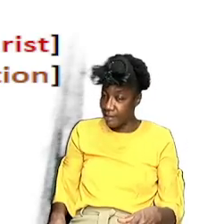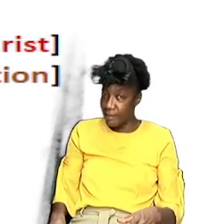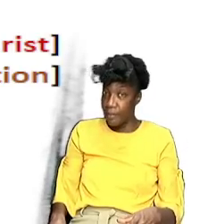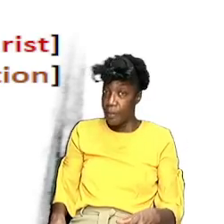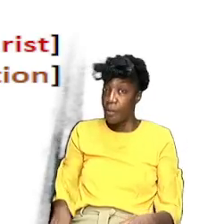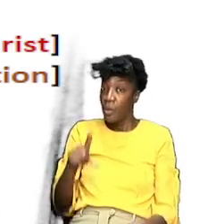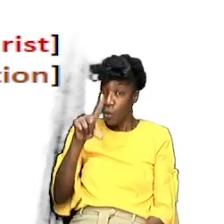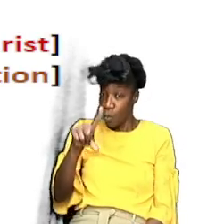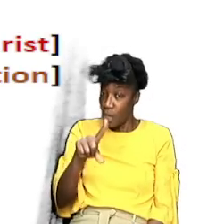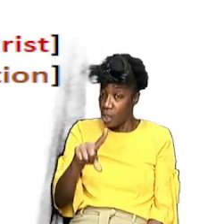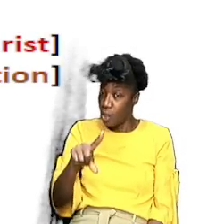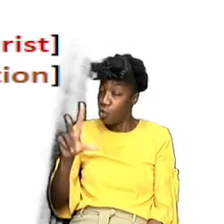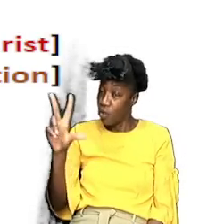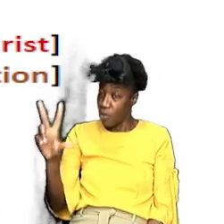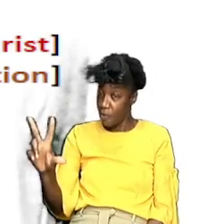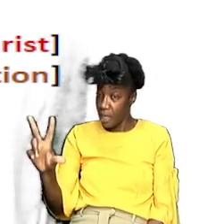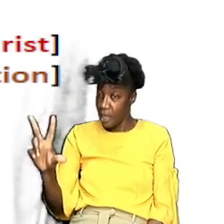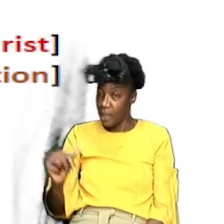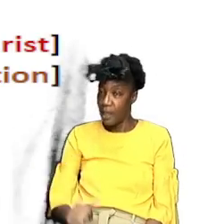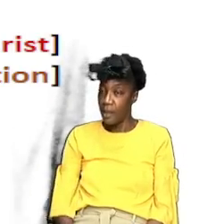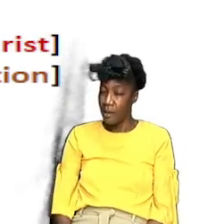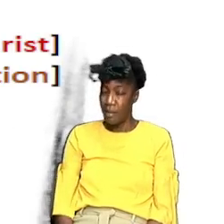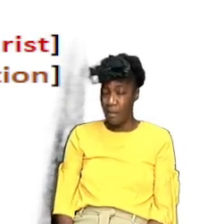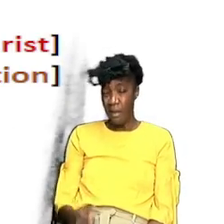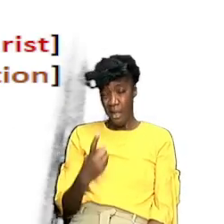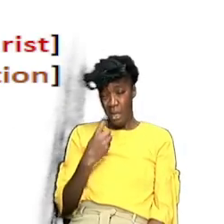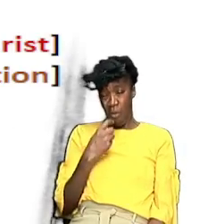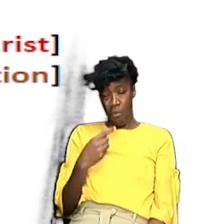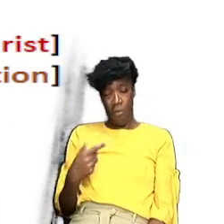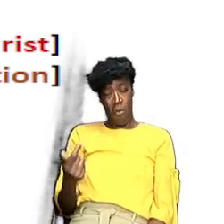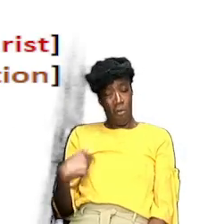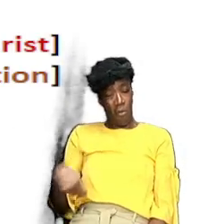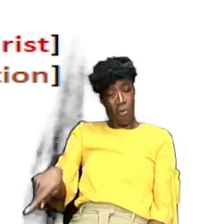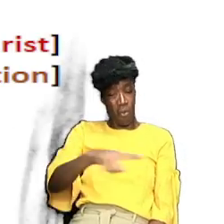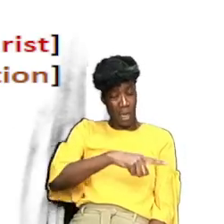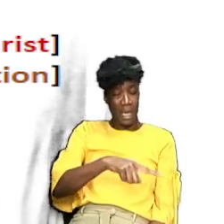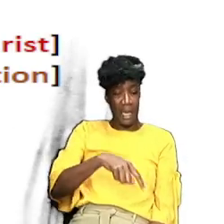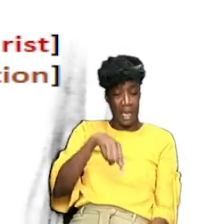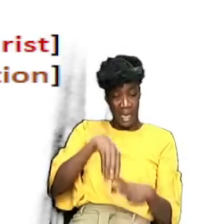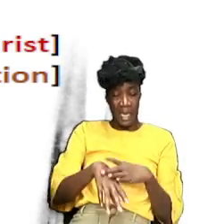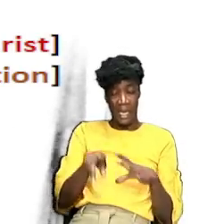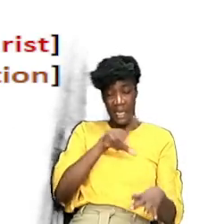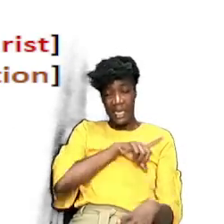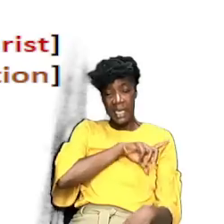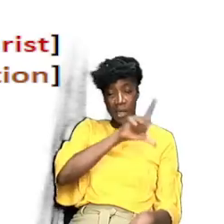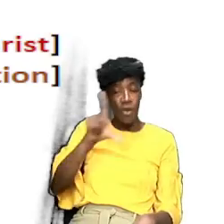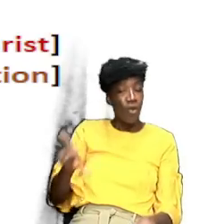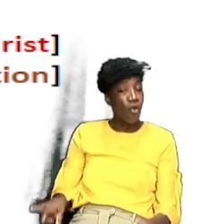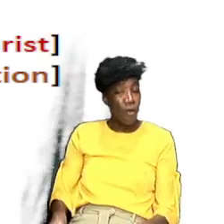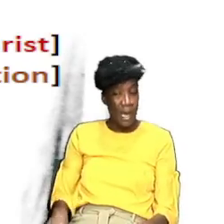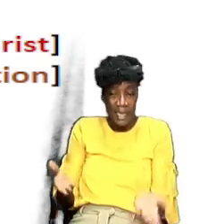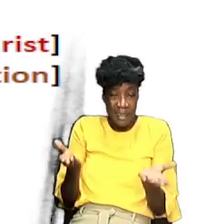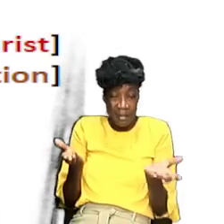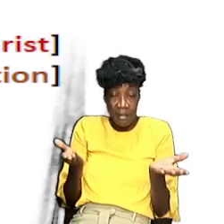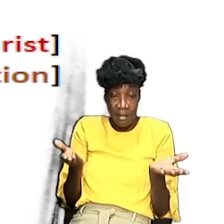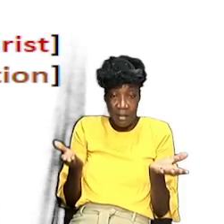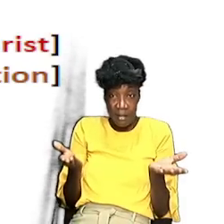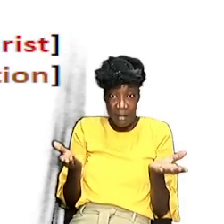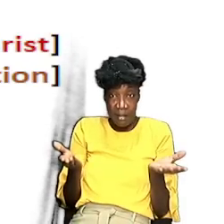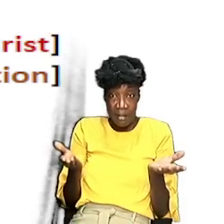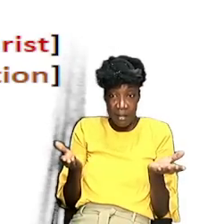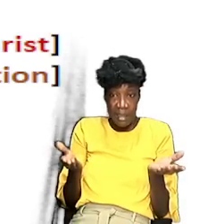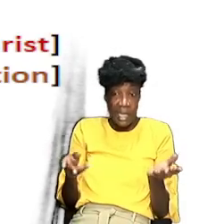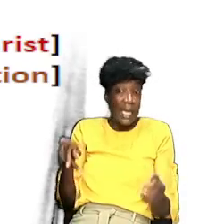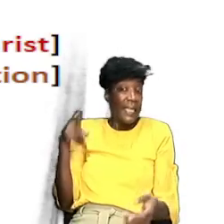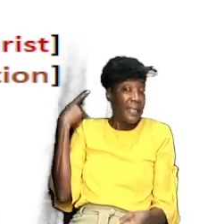1 to 3, we look at who are we in Christ. And it's important. That is why the book of Ephesians is called one of the pearl